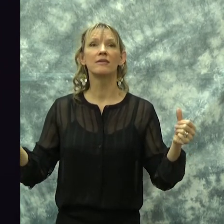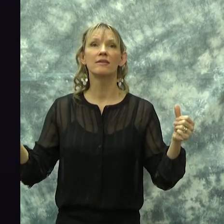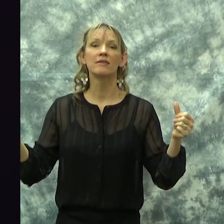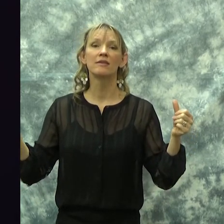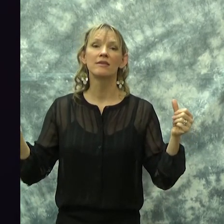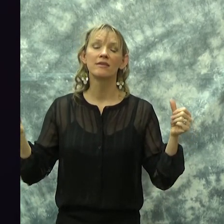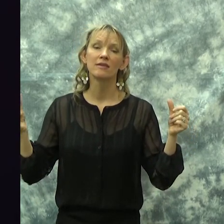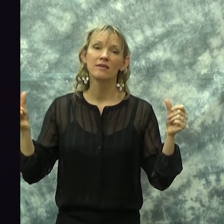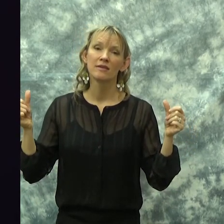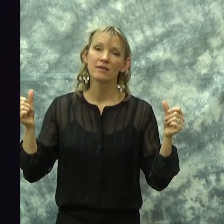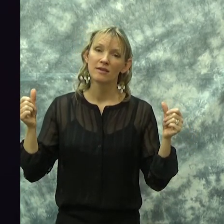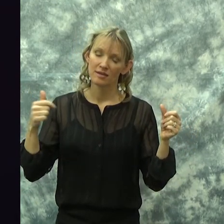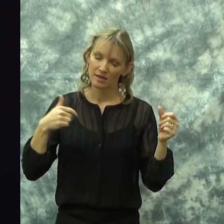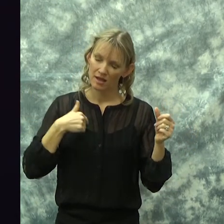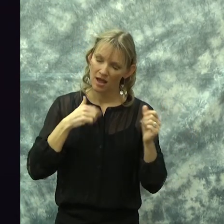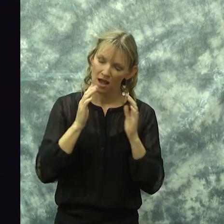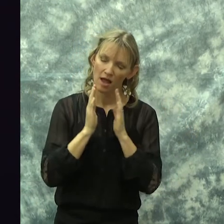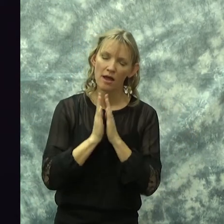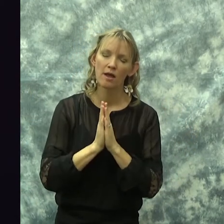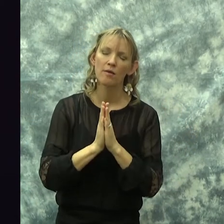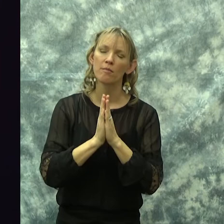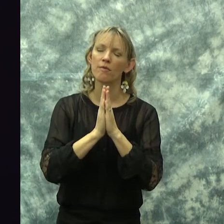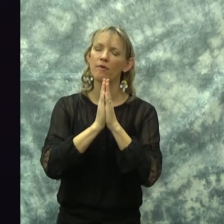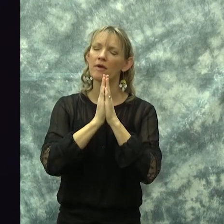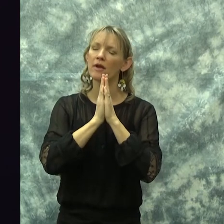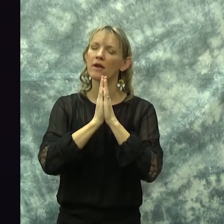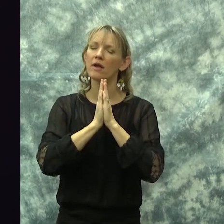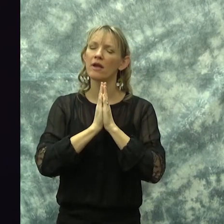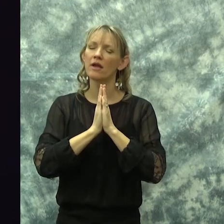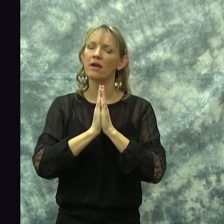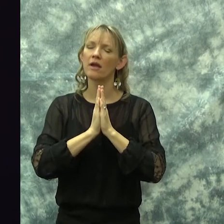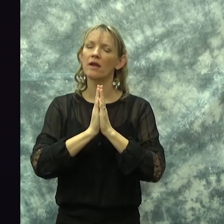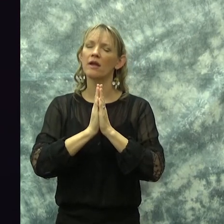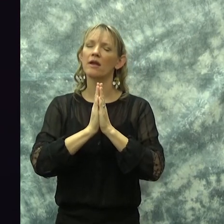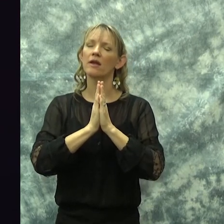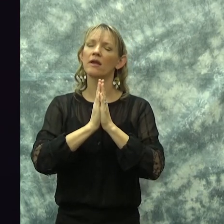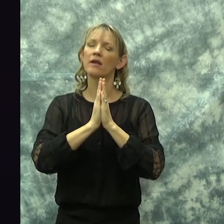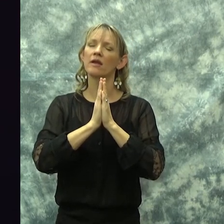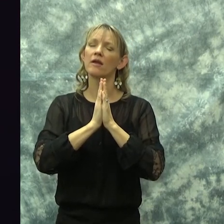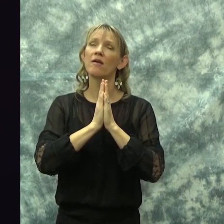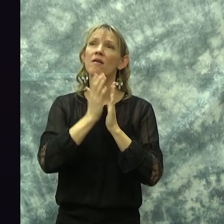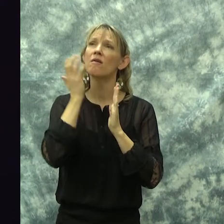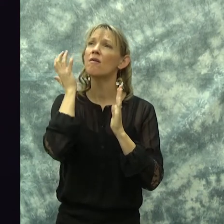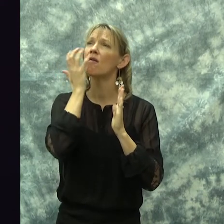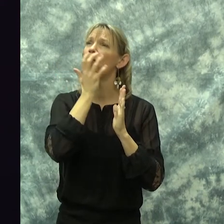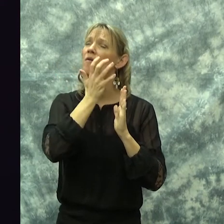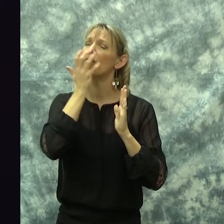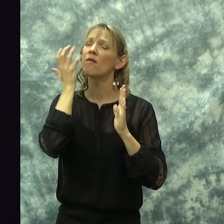oh, it's these words I pray.